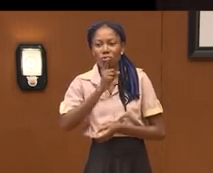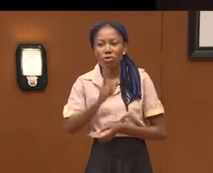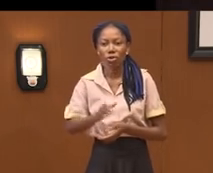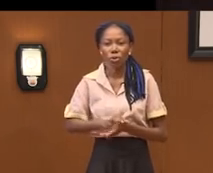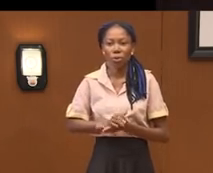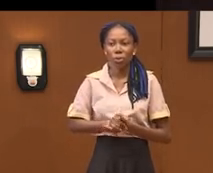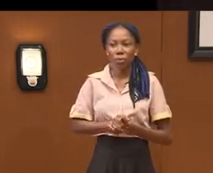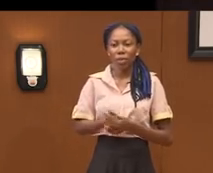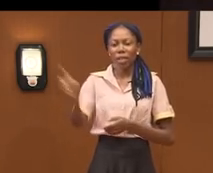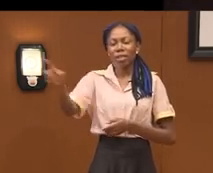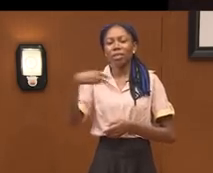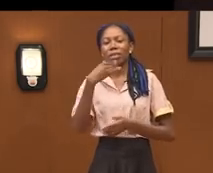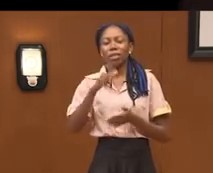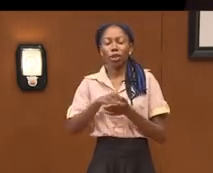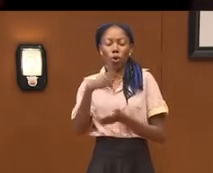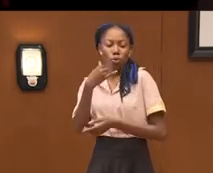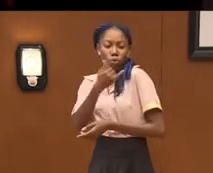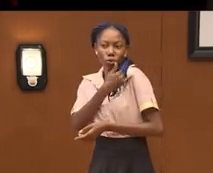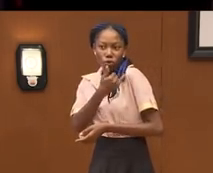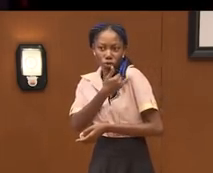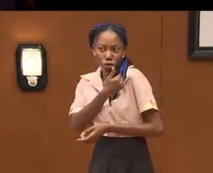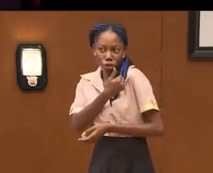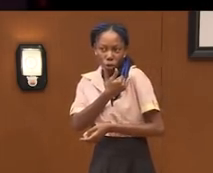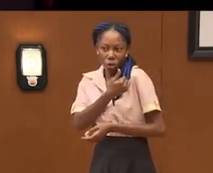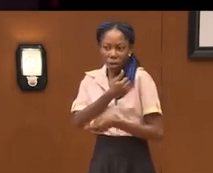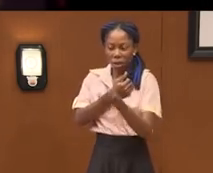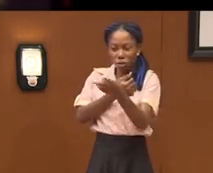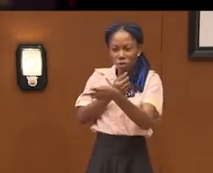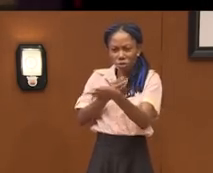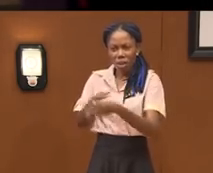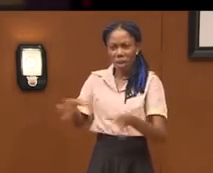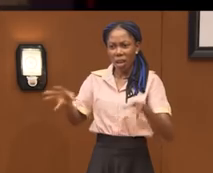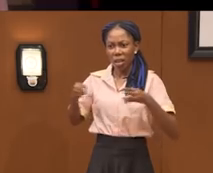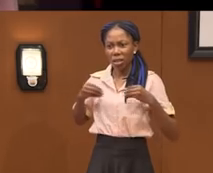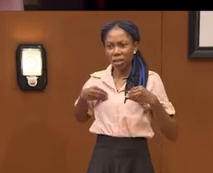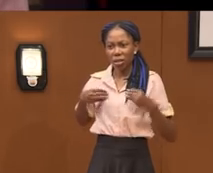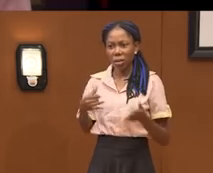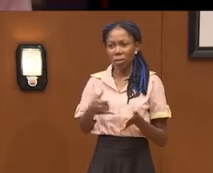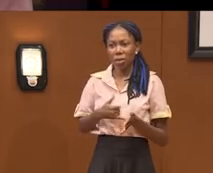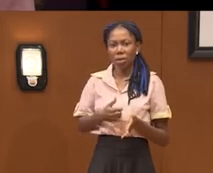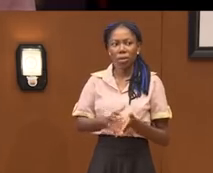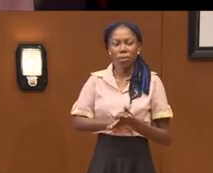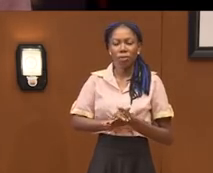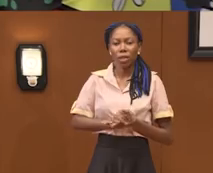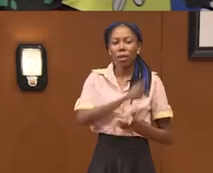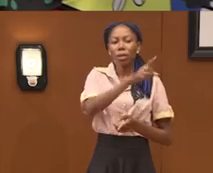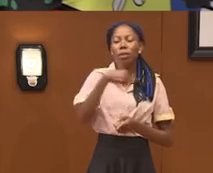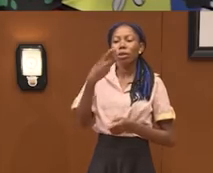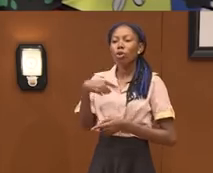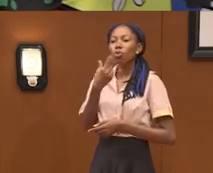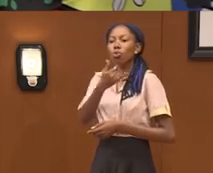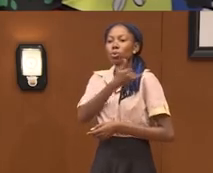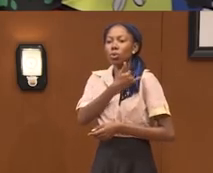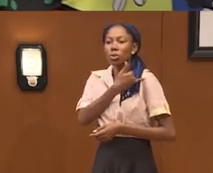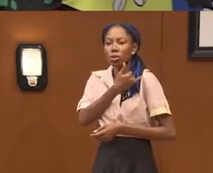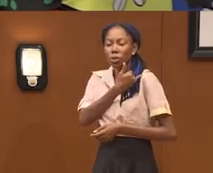accepted with John. John, you said you brought as my middleman. This is what you have accepted with him now. Who brought John as a middleman?